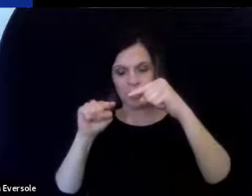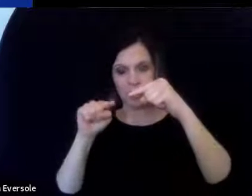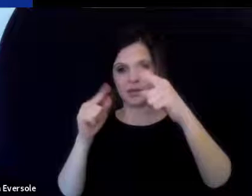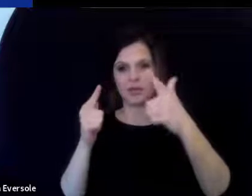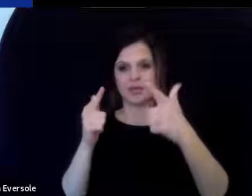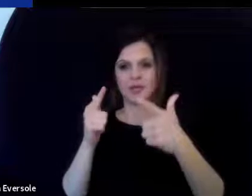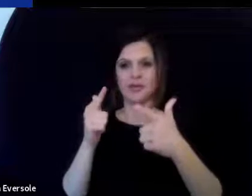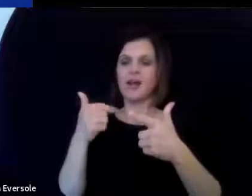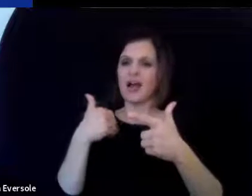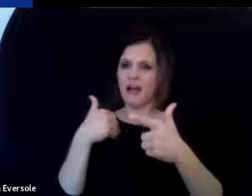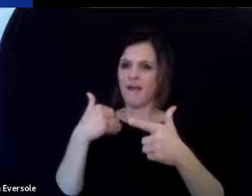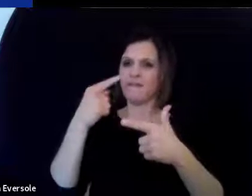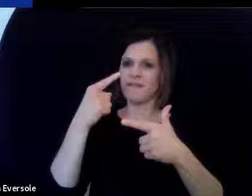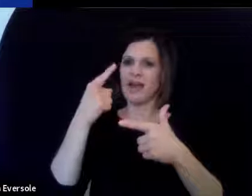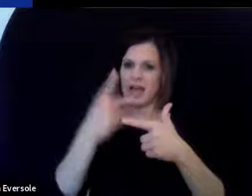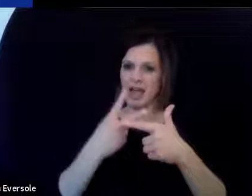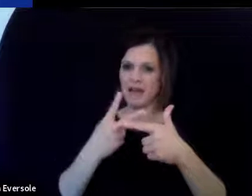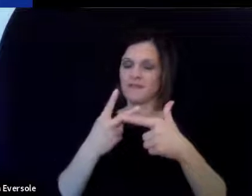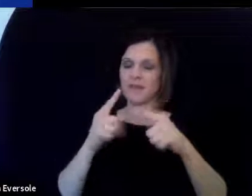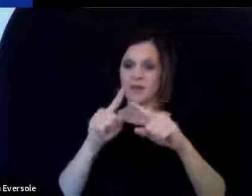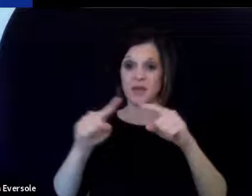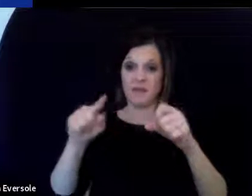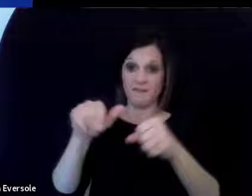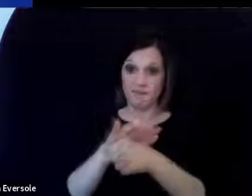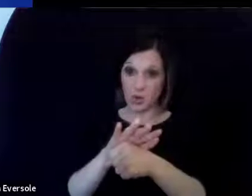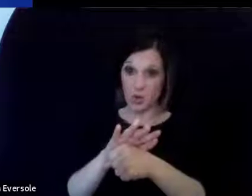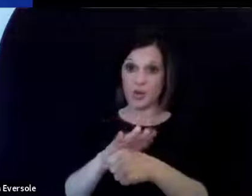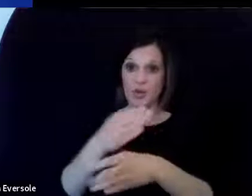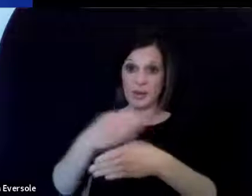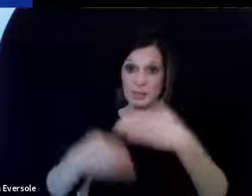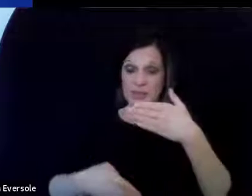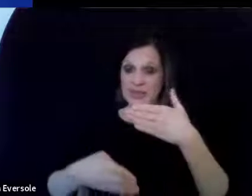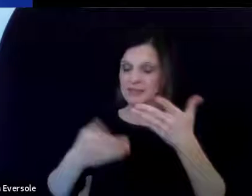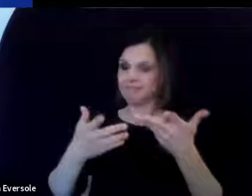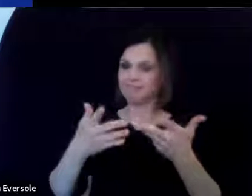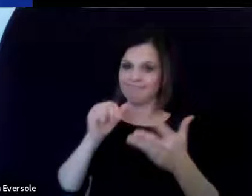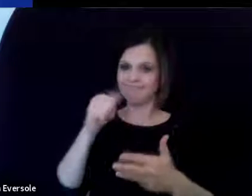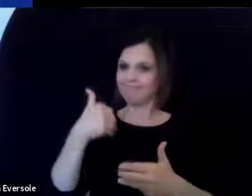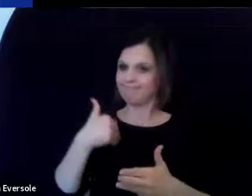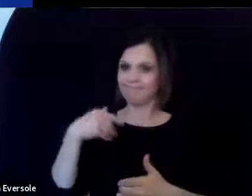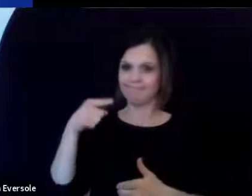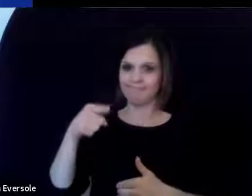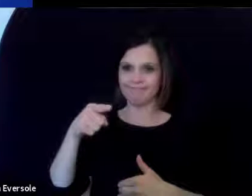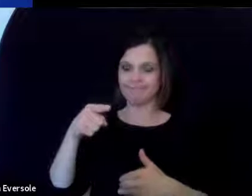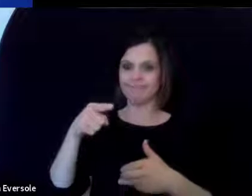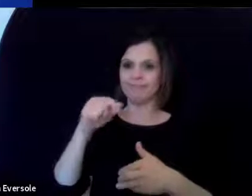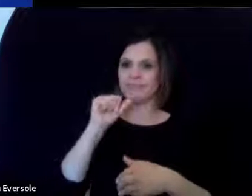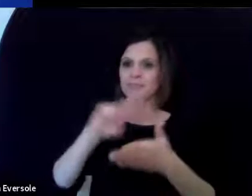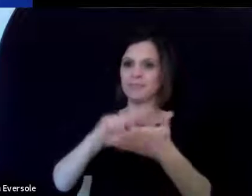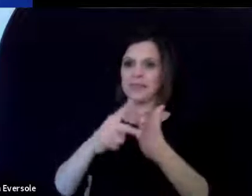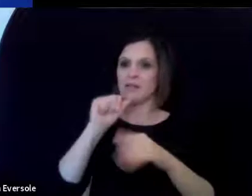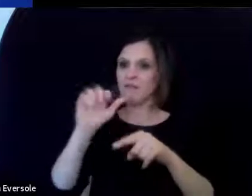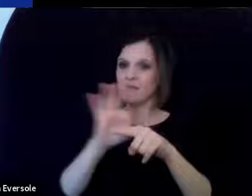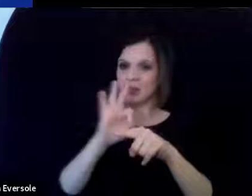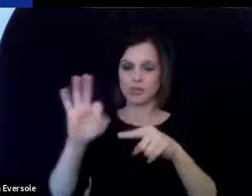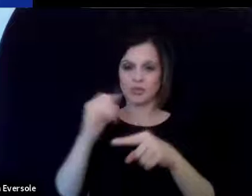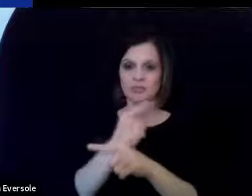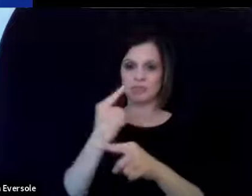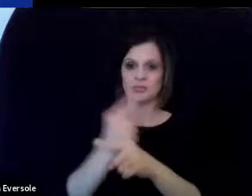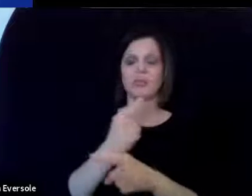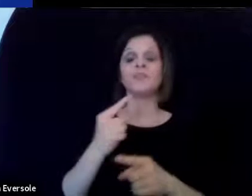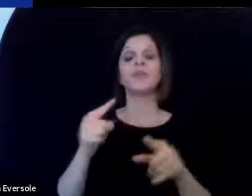the keyboard, all right? Another thing that's common among kids with charge is the cochlea can be really